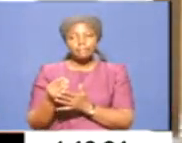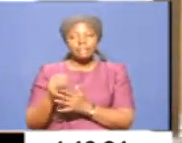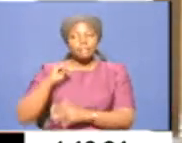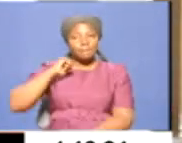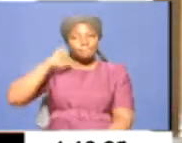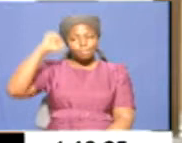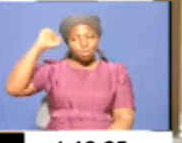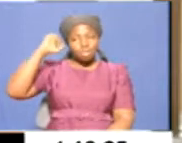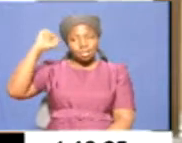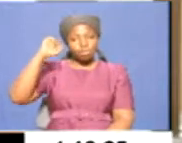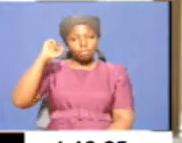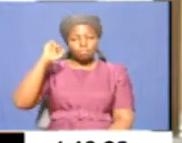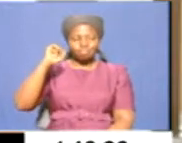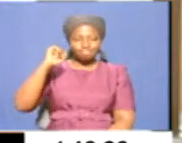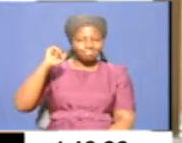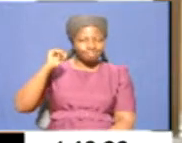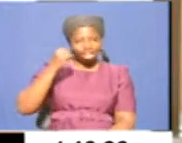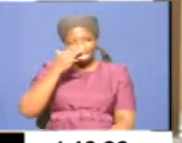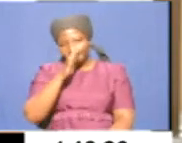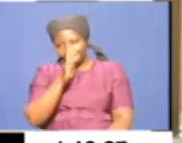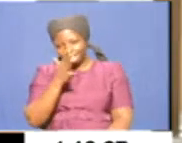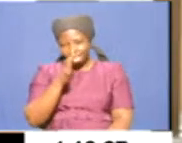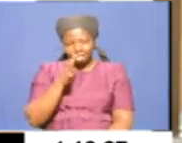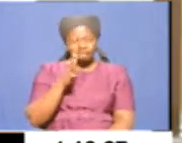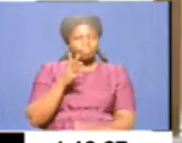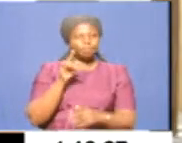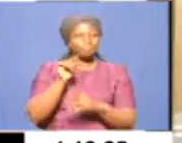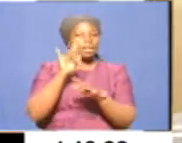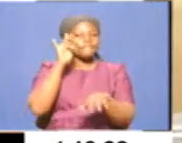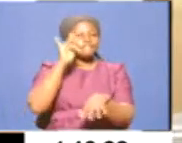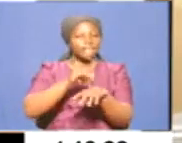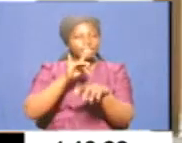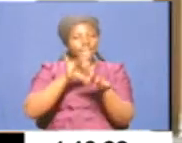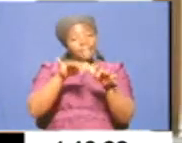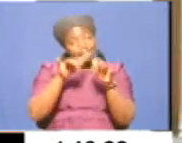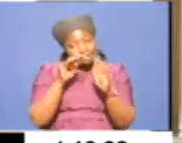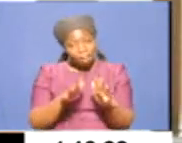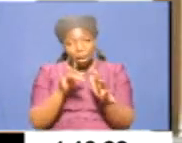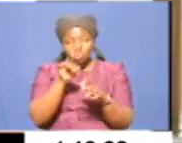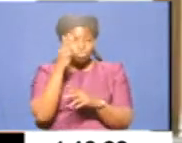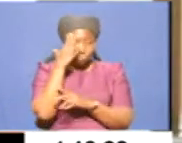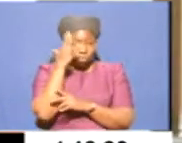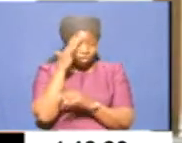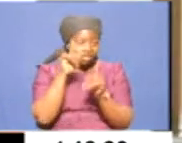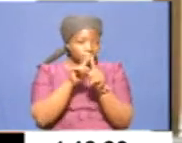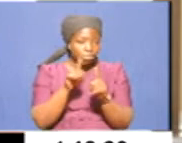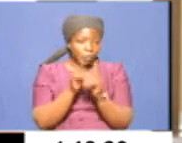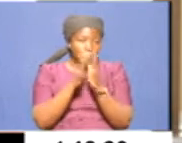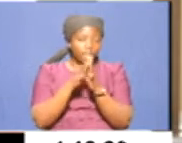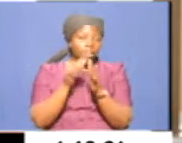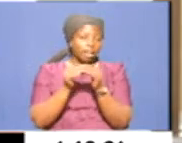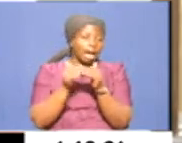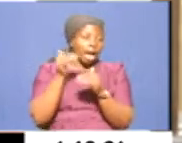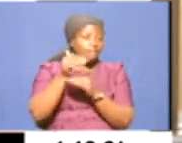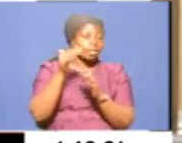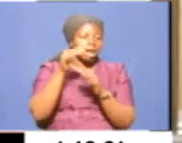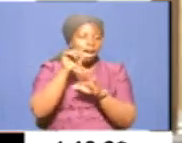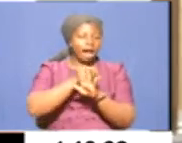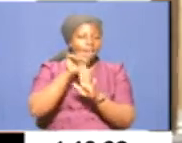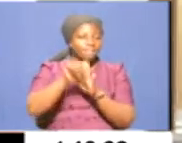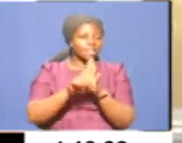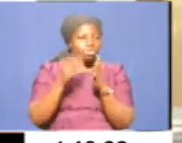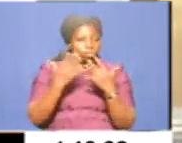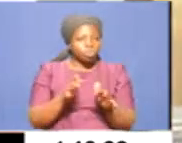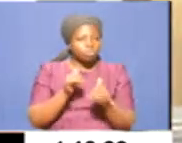Political uncertainties, they usually, of course, at the end affect the farmers. Because, of course, you know, even with the post-harvest losses that we are experiencing